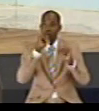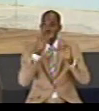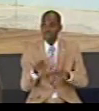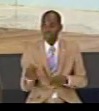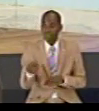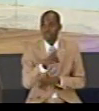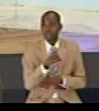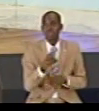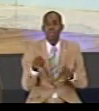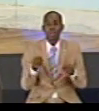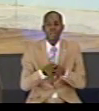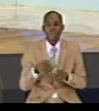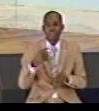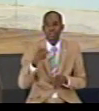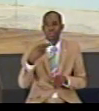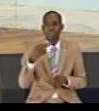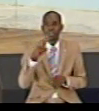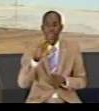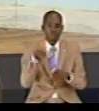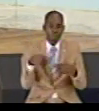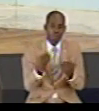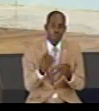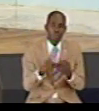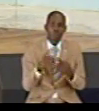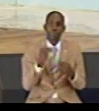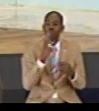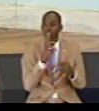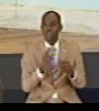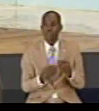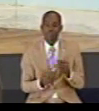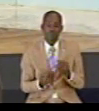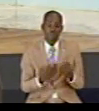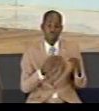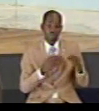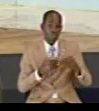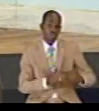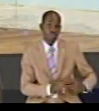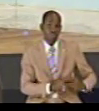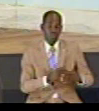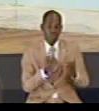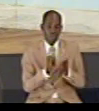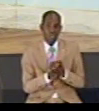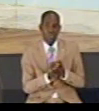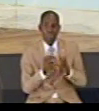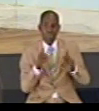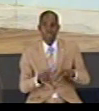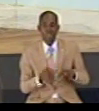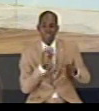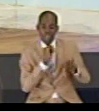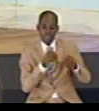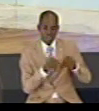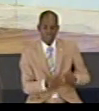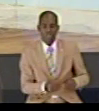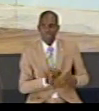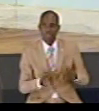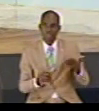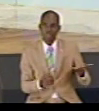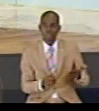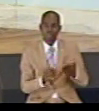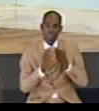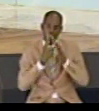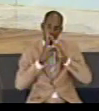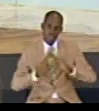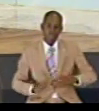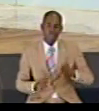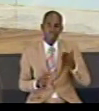heart gets to the water brooks, he stays there. He's patient there. He's rested there. He's